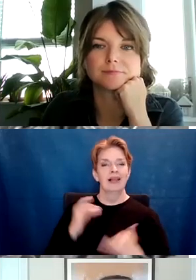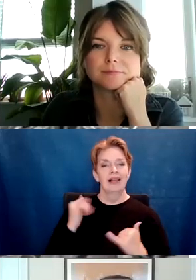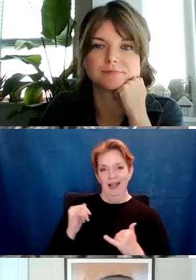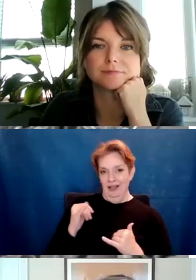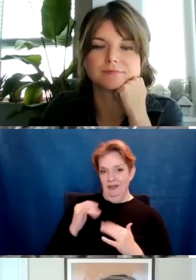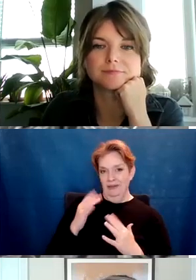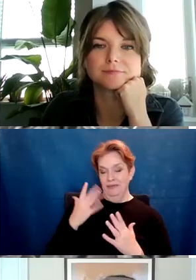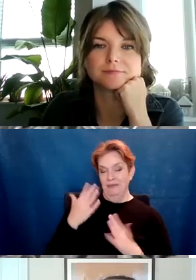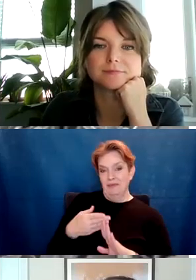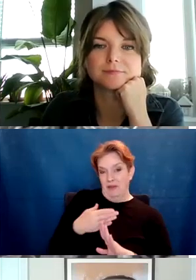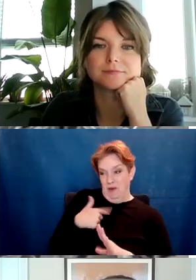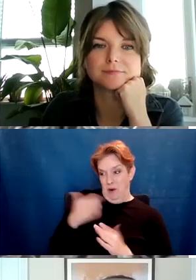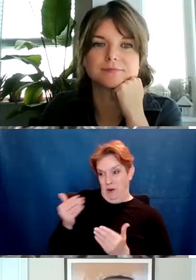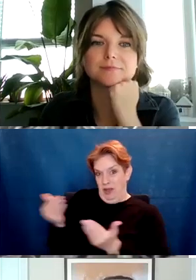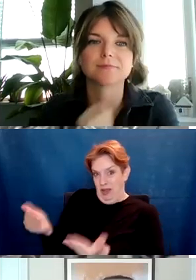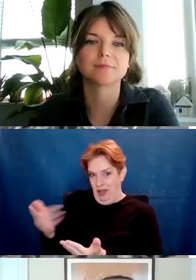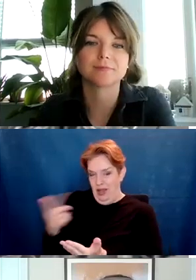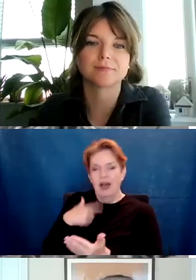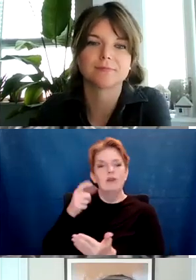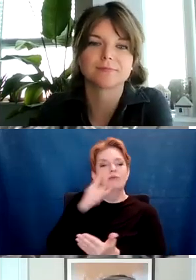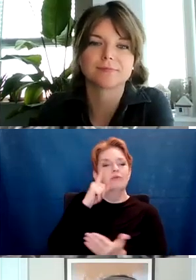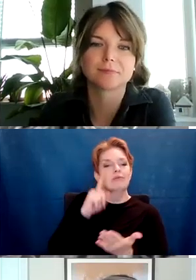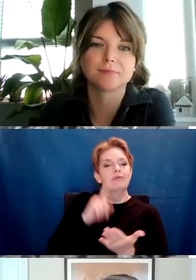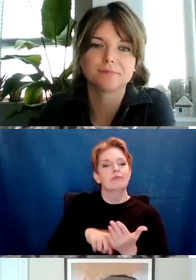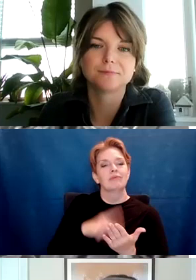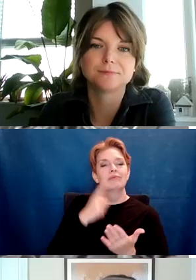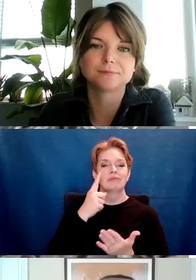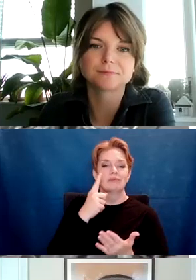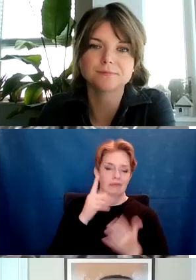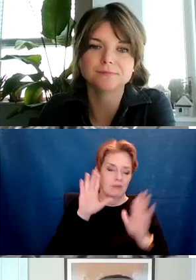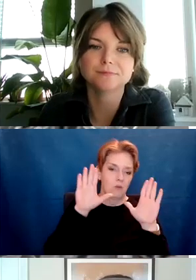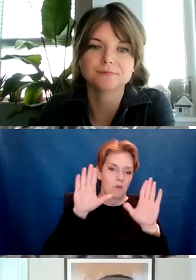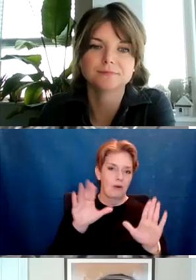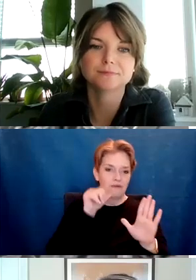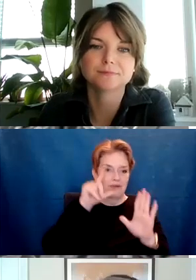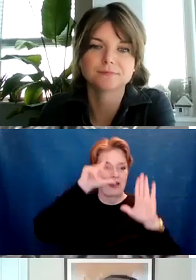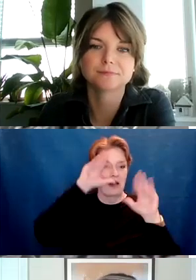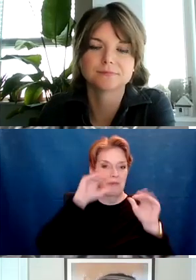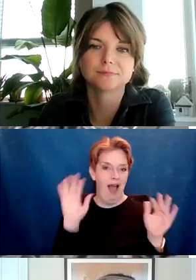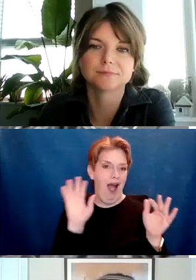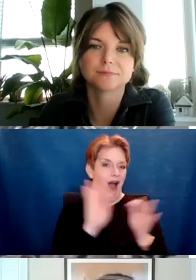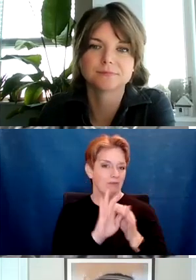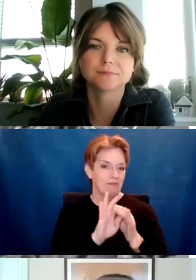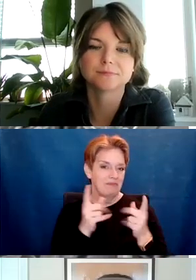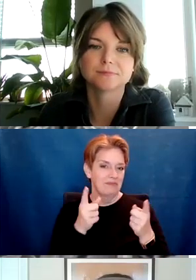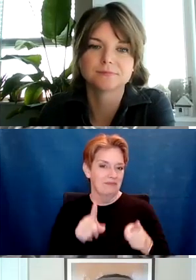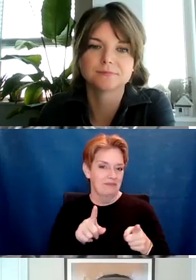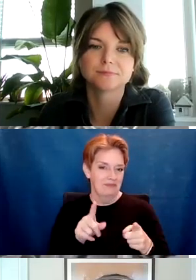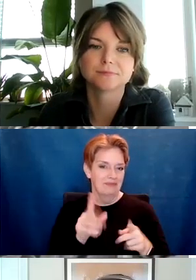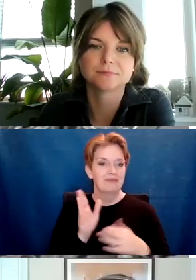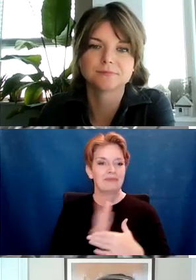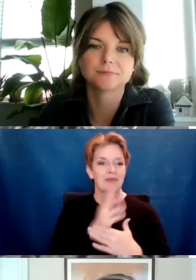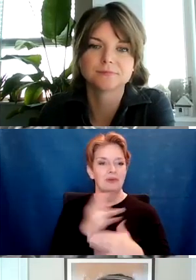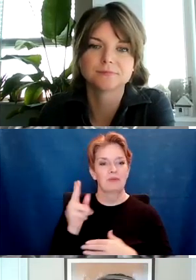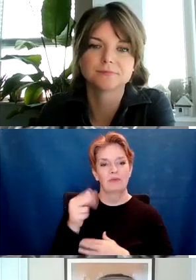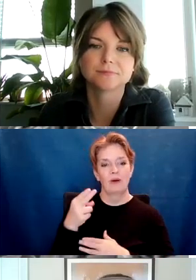Heather, today, I want to draw your final attention to one of the wonderful and unexpected connections that can exist between HAHS sites.